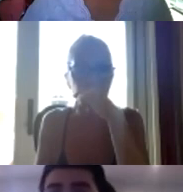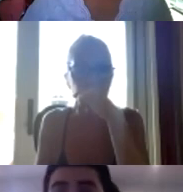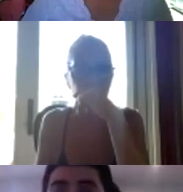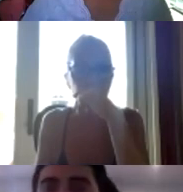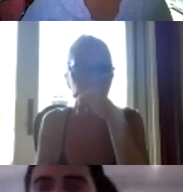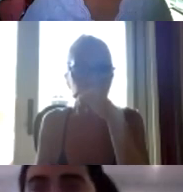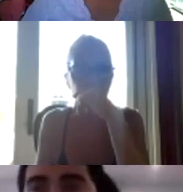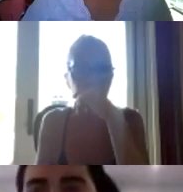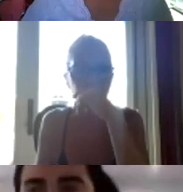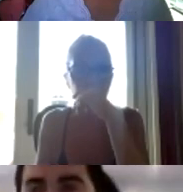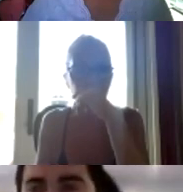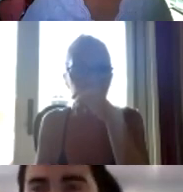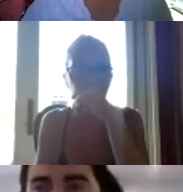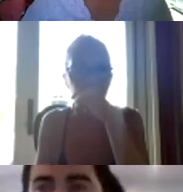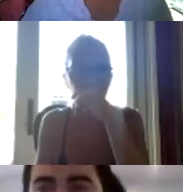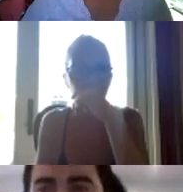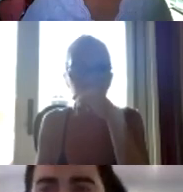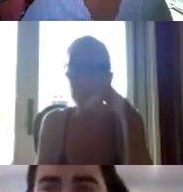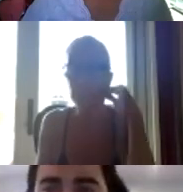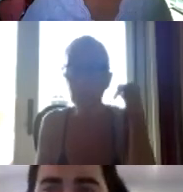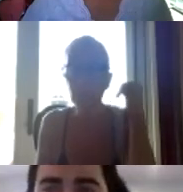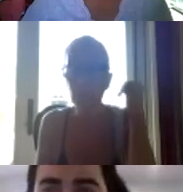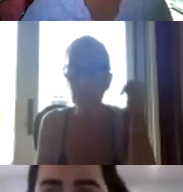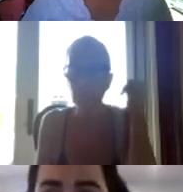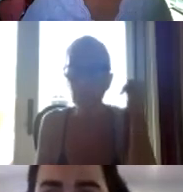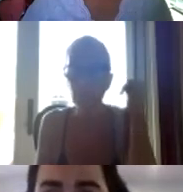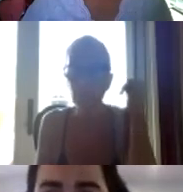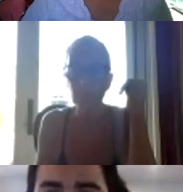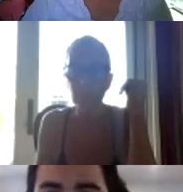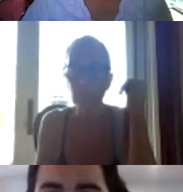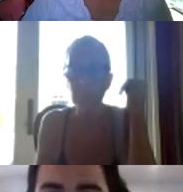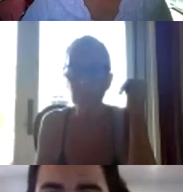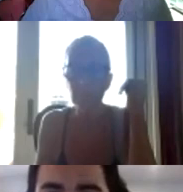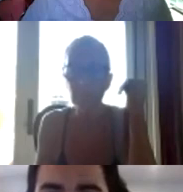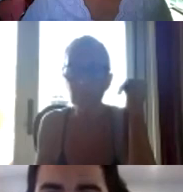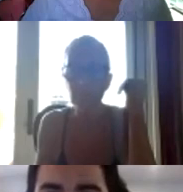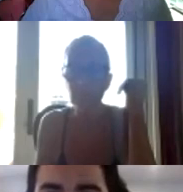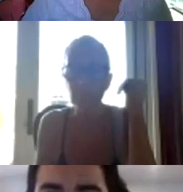sure. My kids, I have them watch the same documentaries. They're in